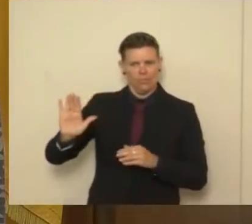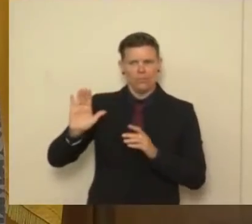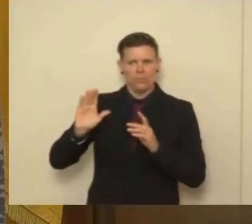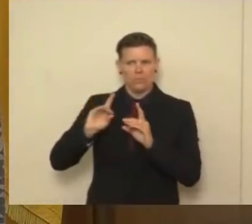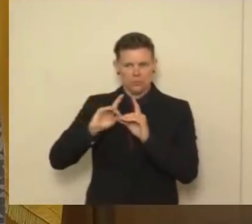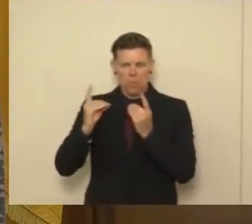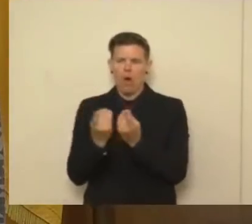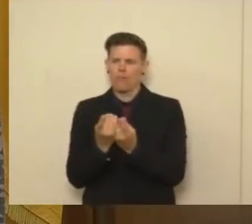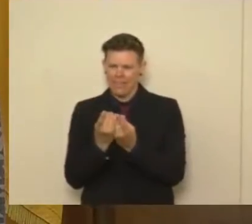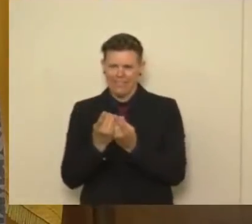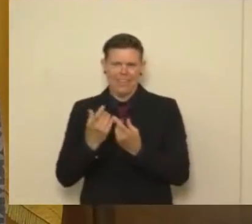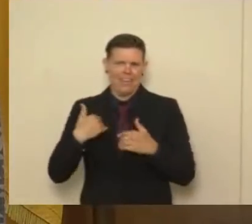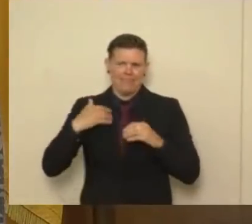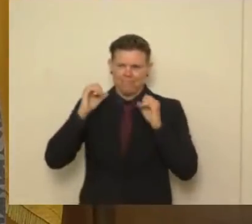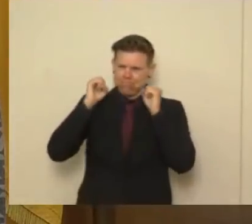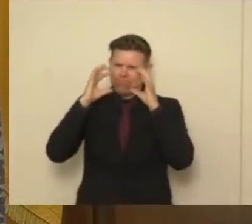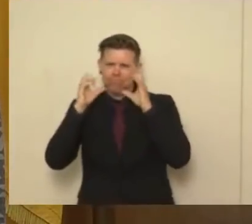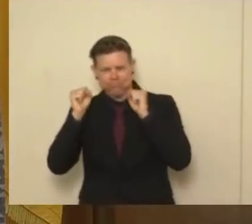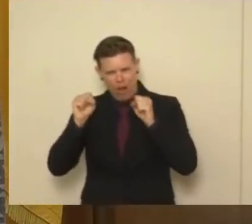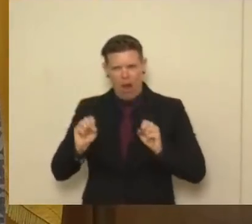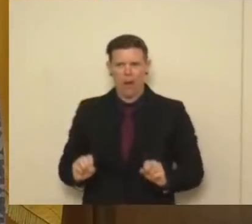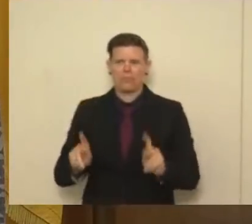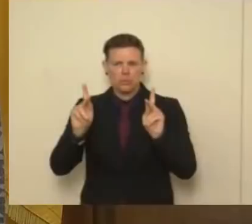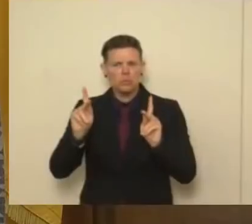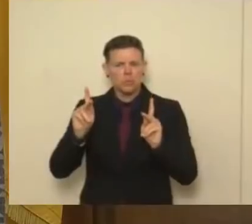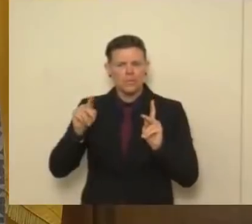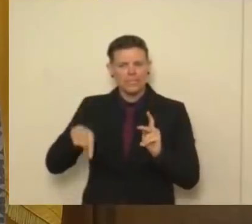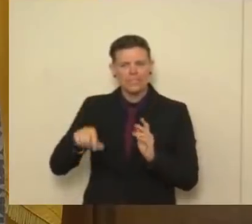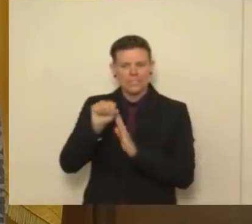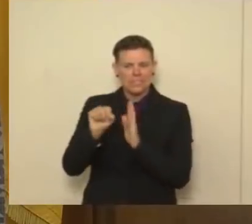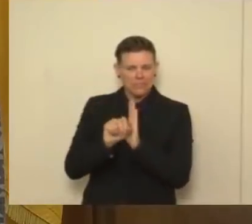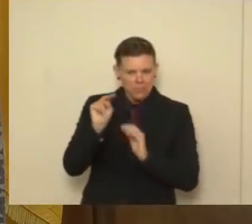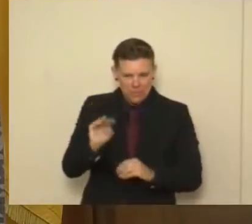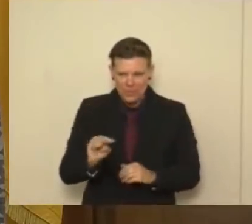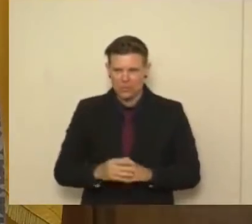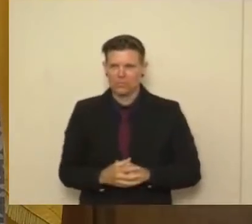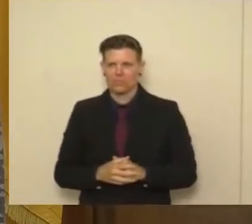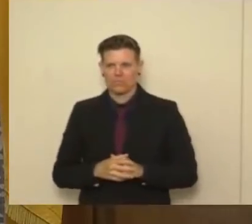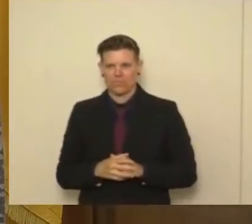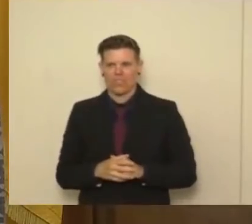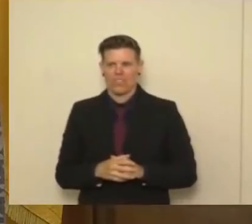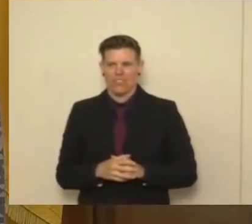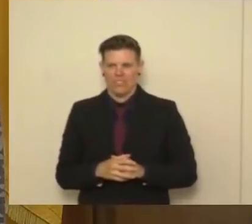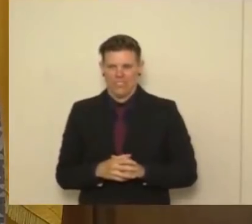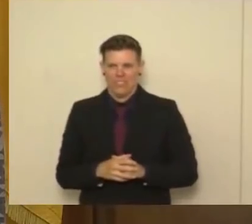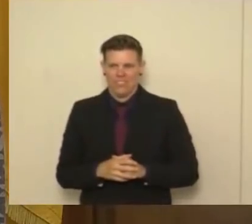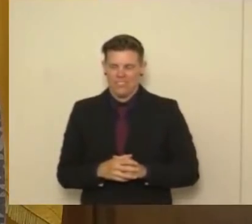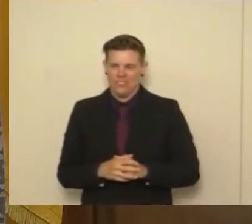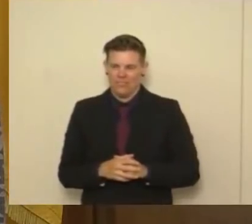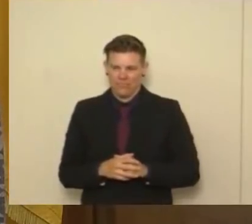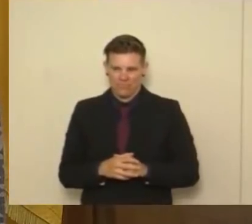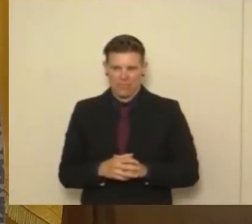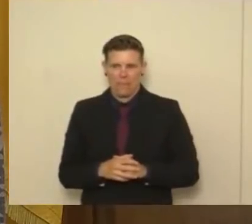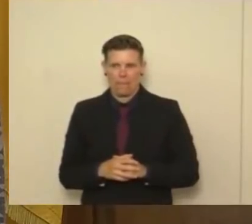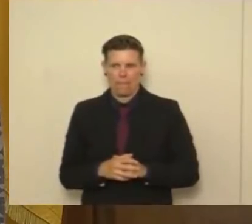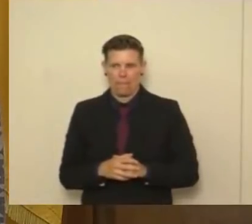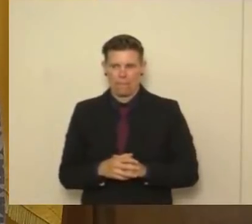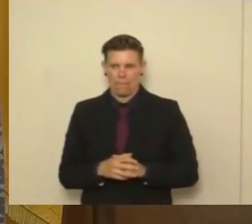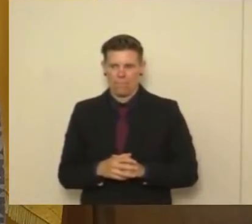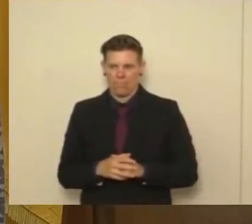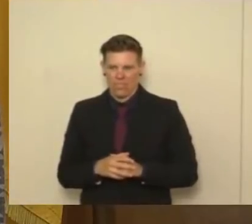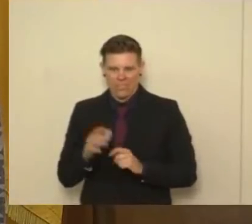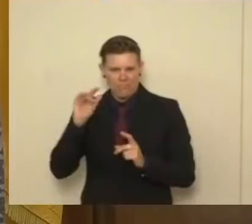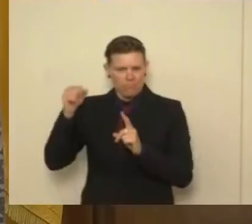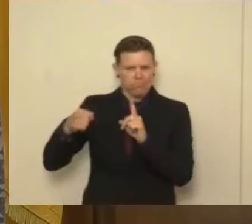an incredible opportunity in New Mexico to really change the direction and